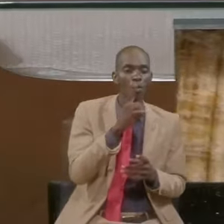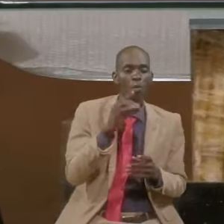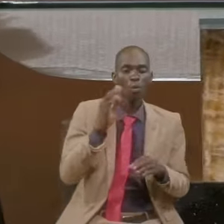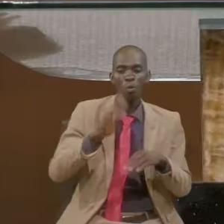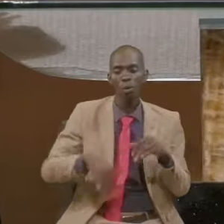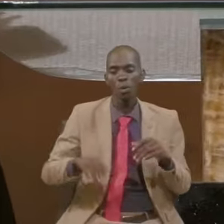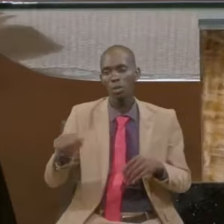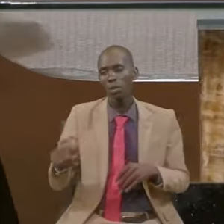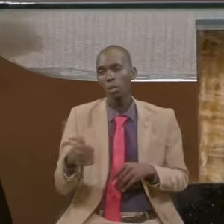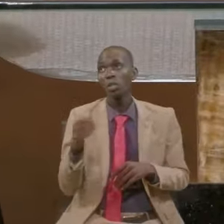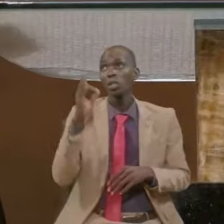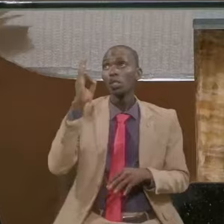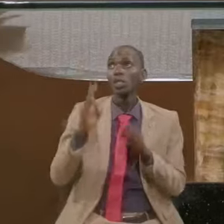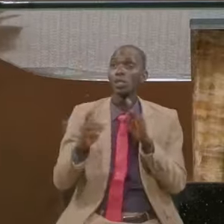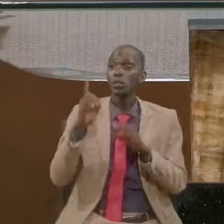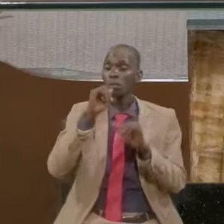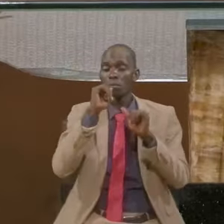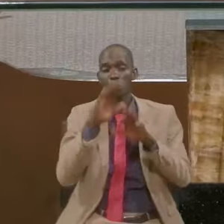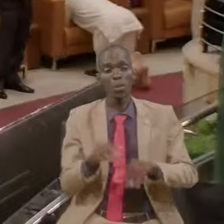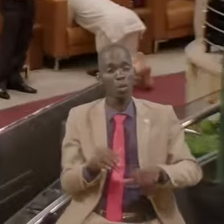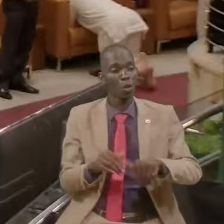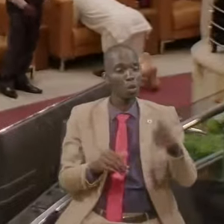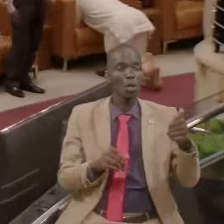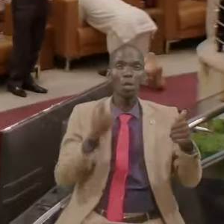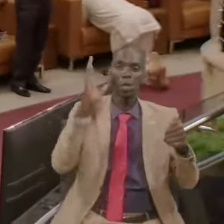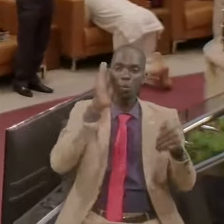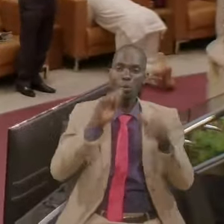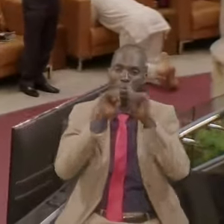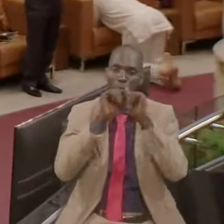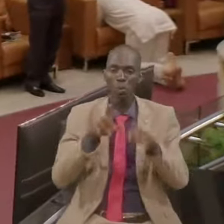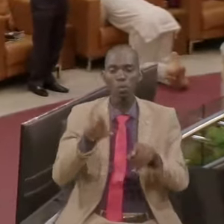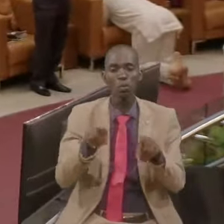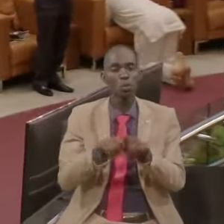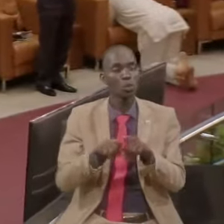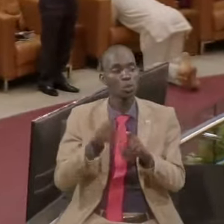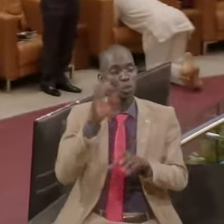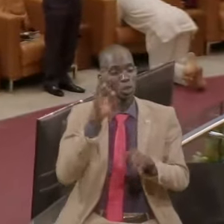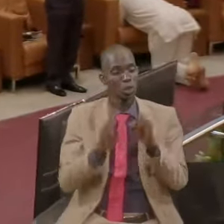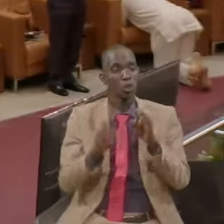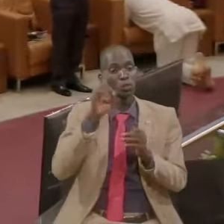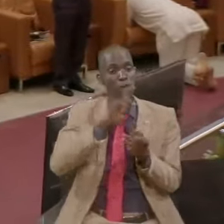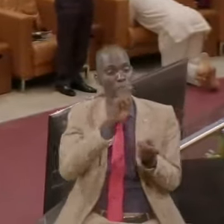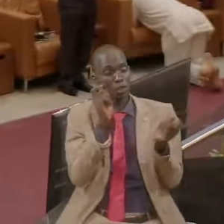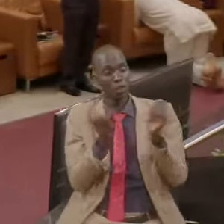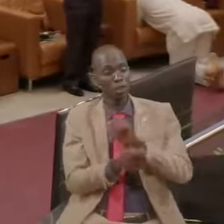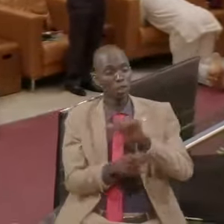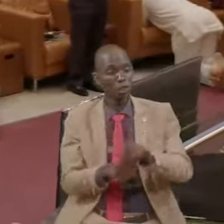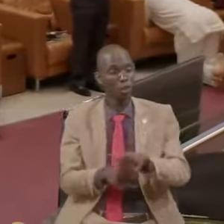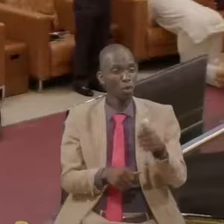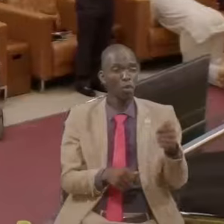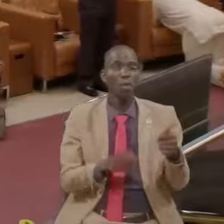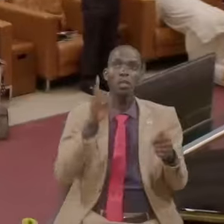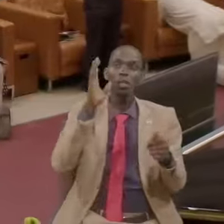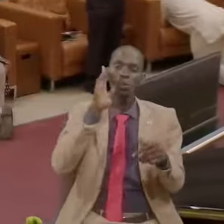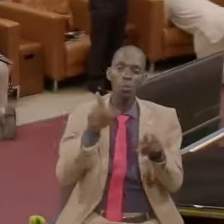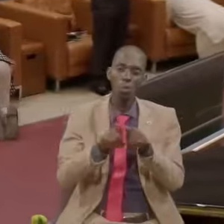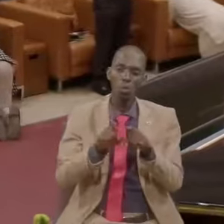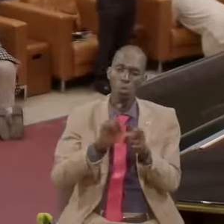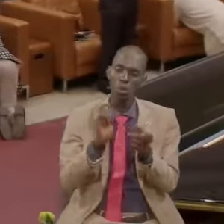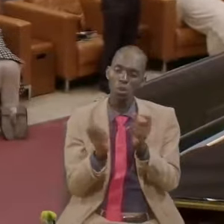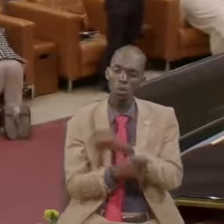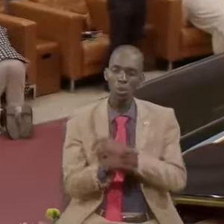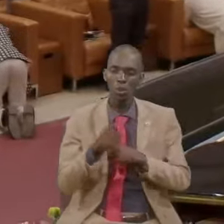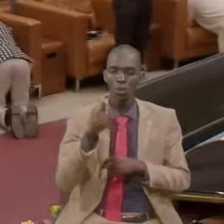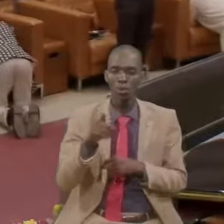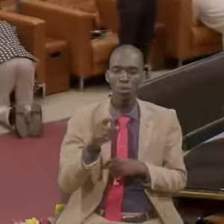he blessed others, he's going to bless you too. If he transformed others, he's going to transform you too.